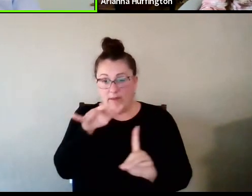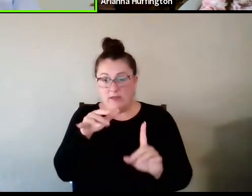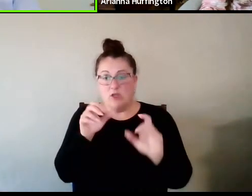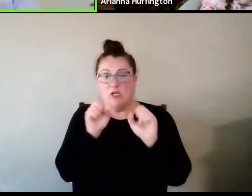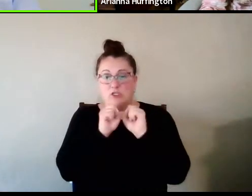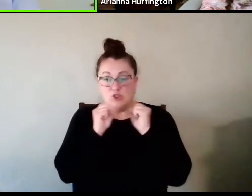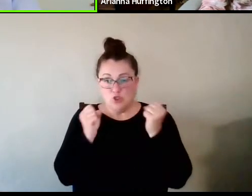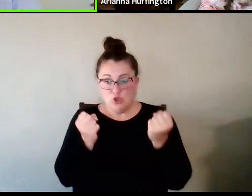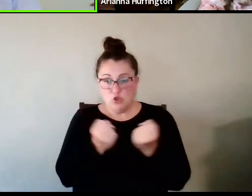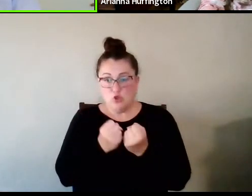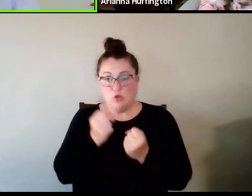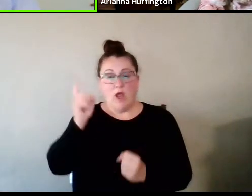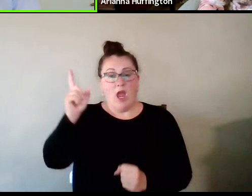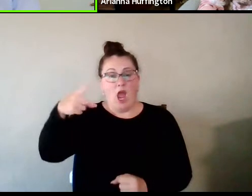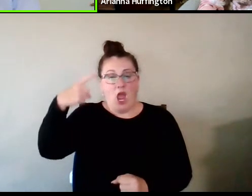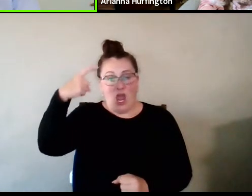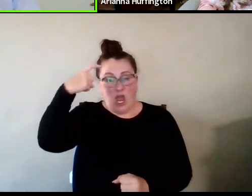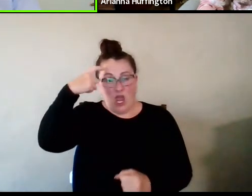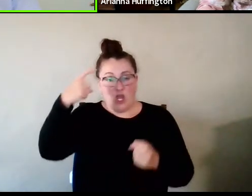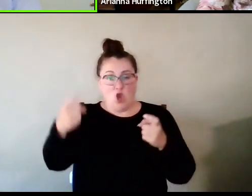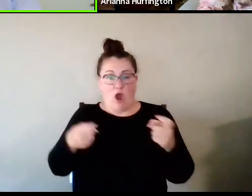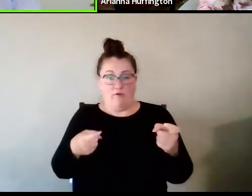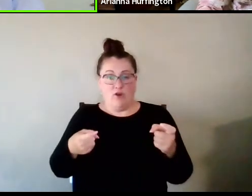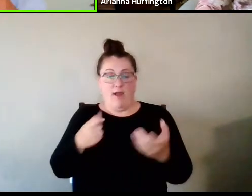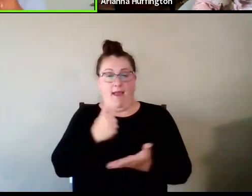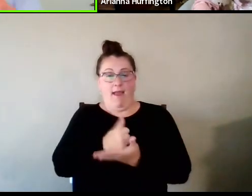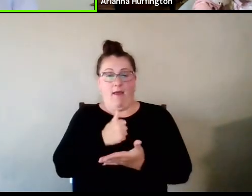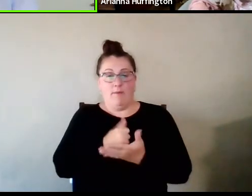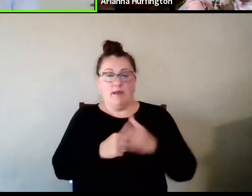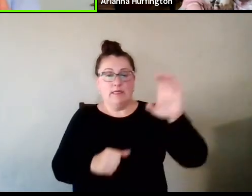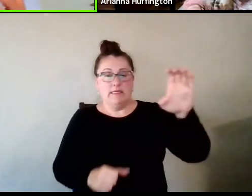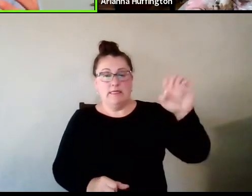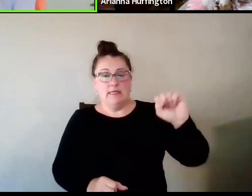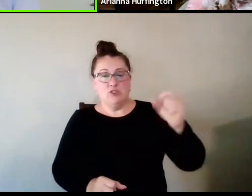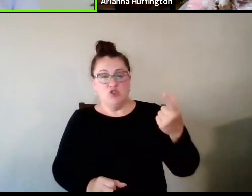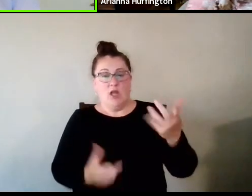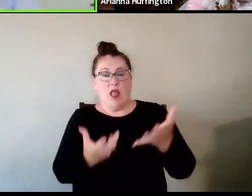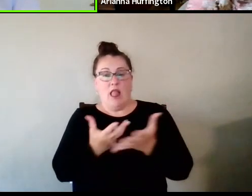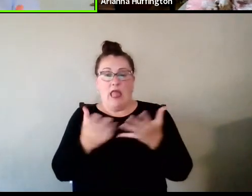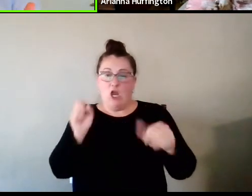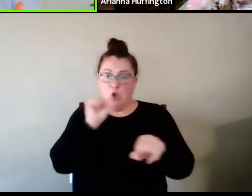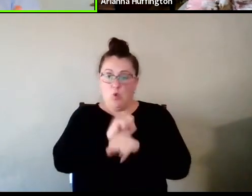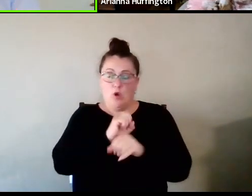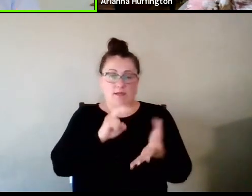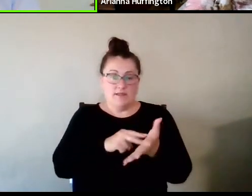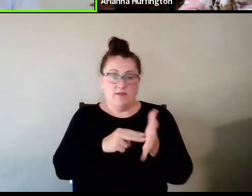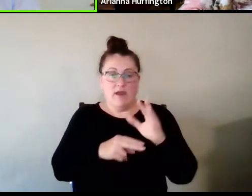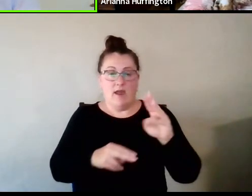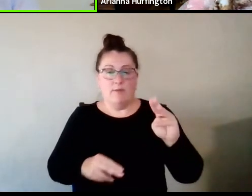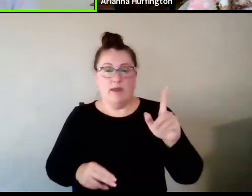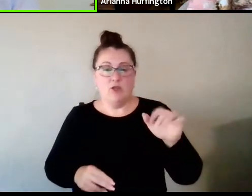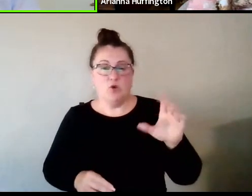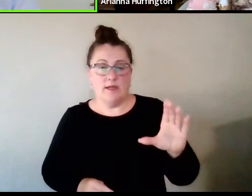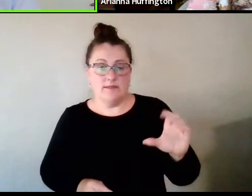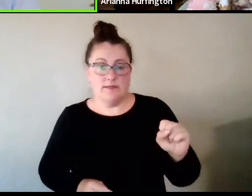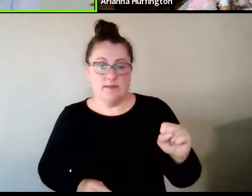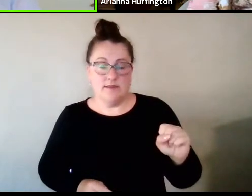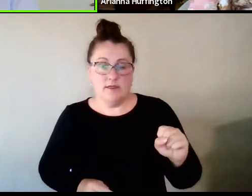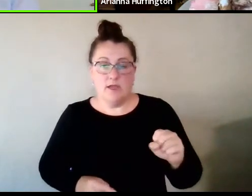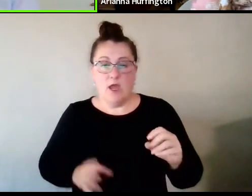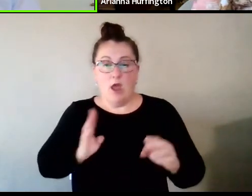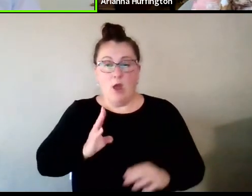and governance are helping with that. There's a lot of work on defining metrics, trying to hold boards